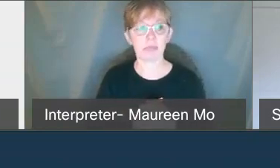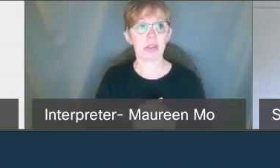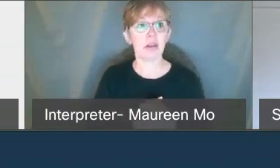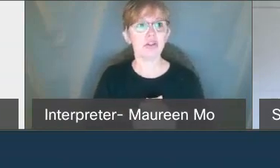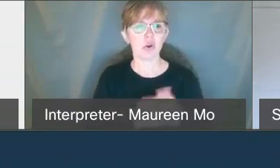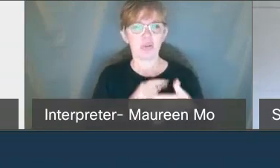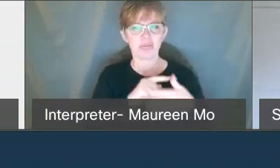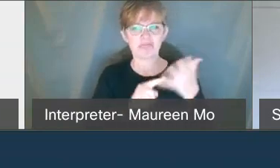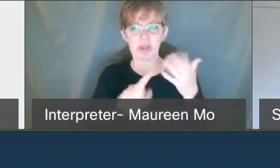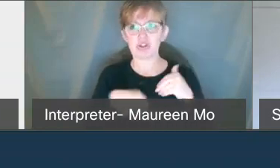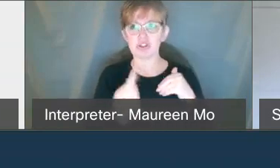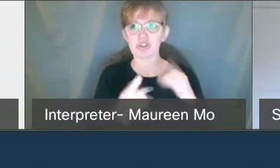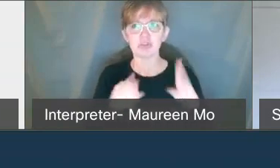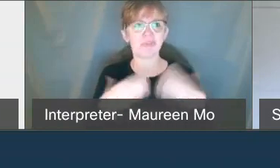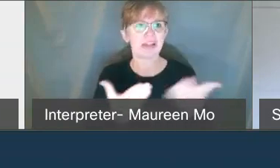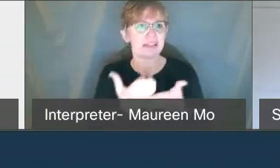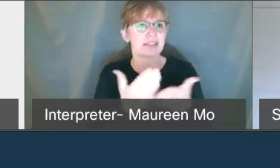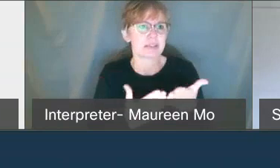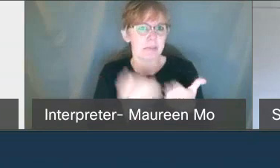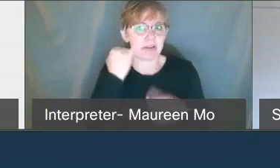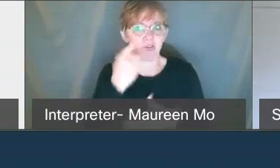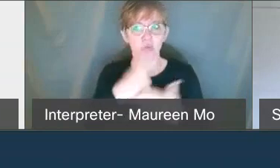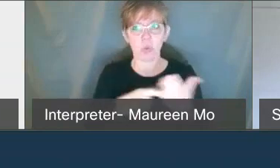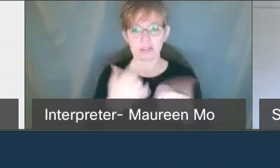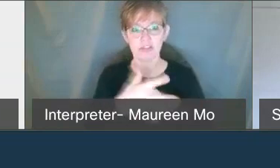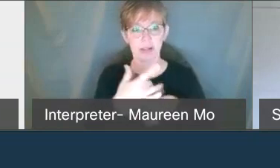there in terms of those instruments.